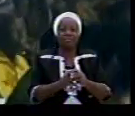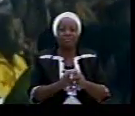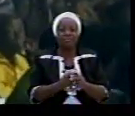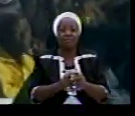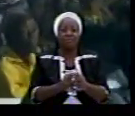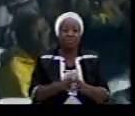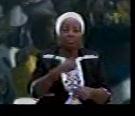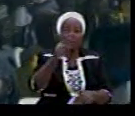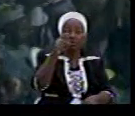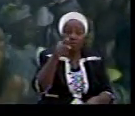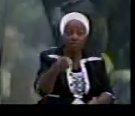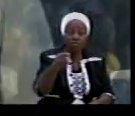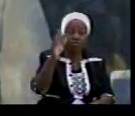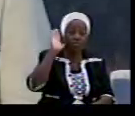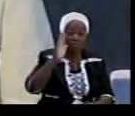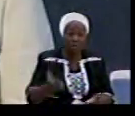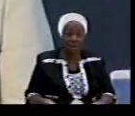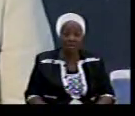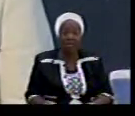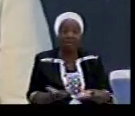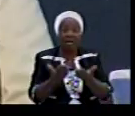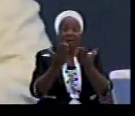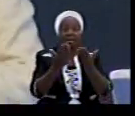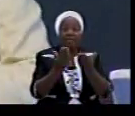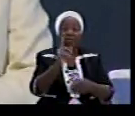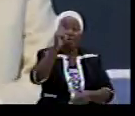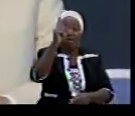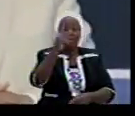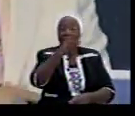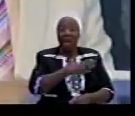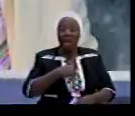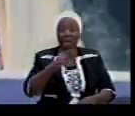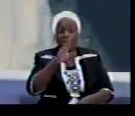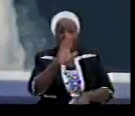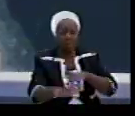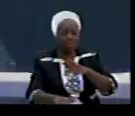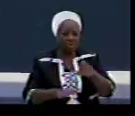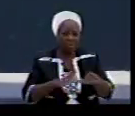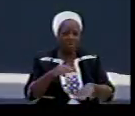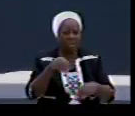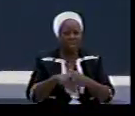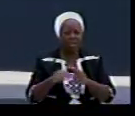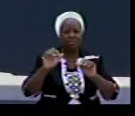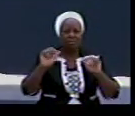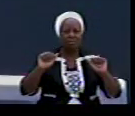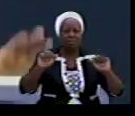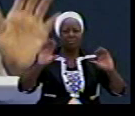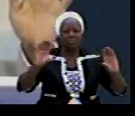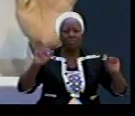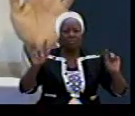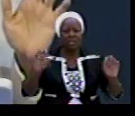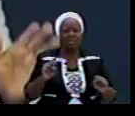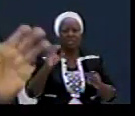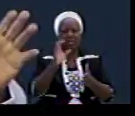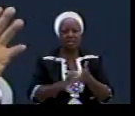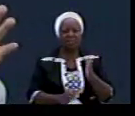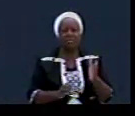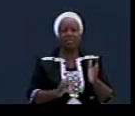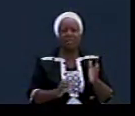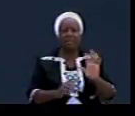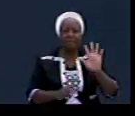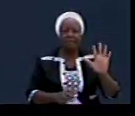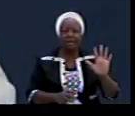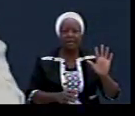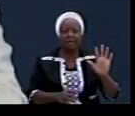will rise up and you will walk. Acts of the Apostles, chapter